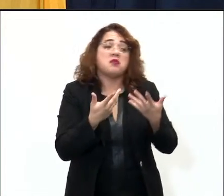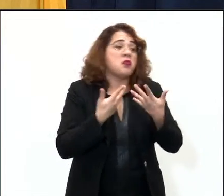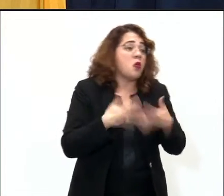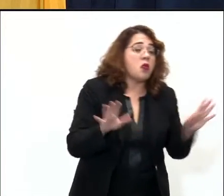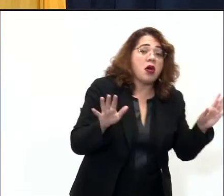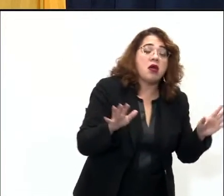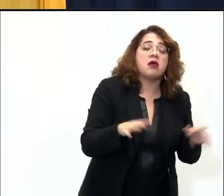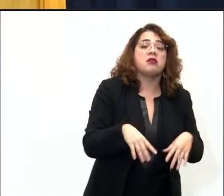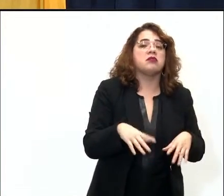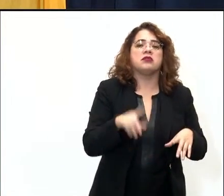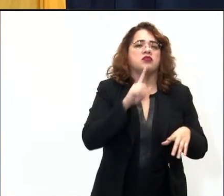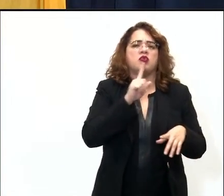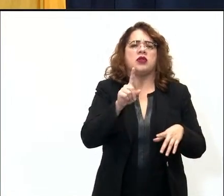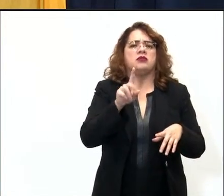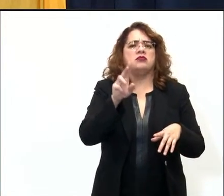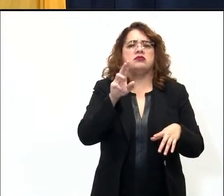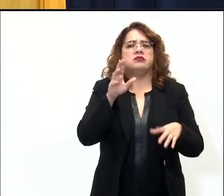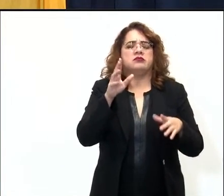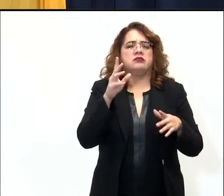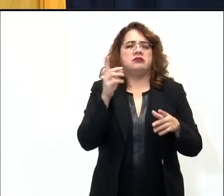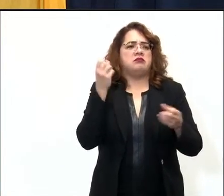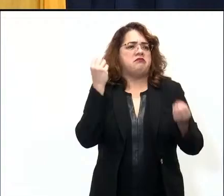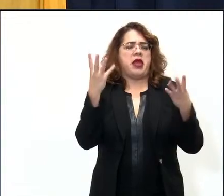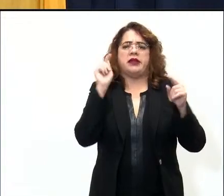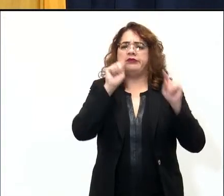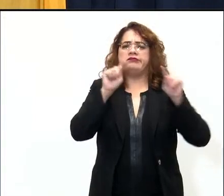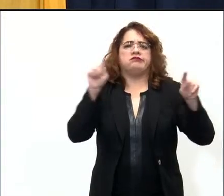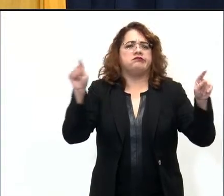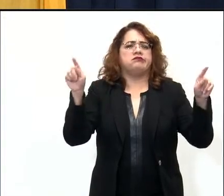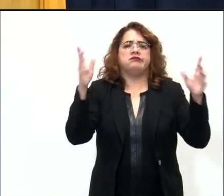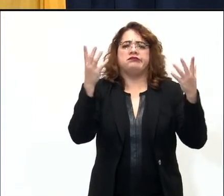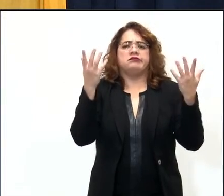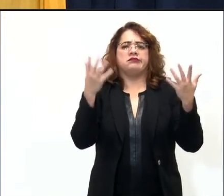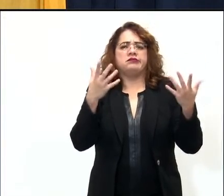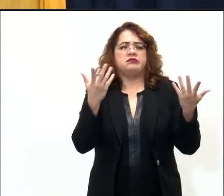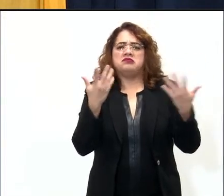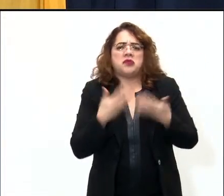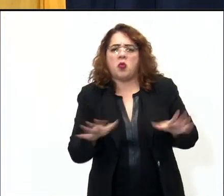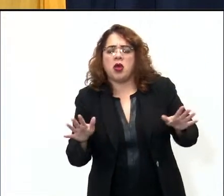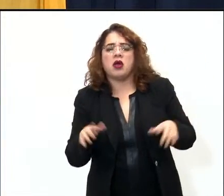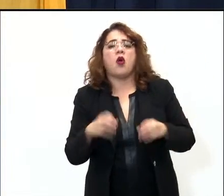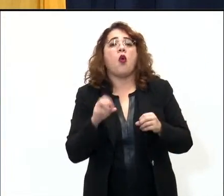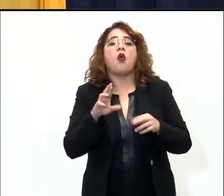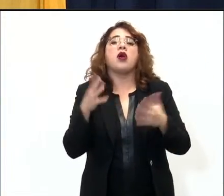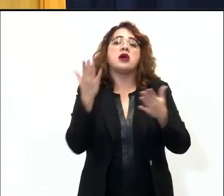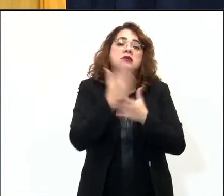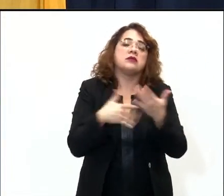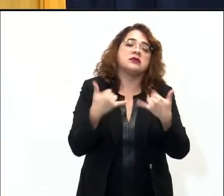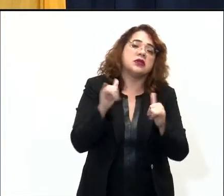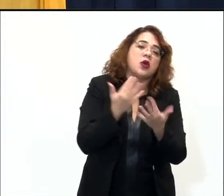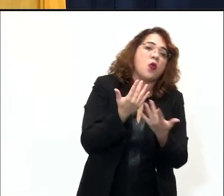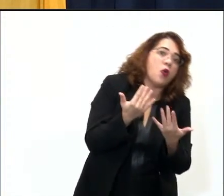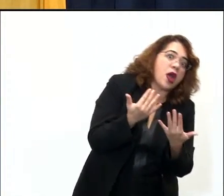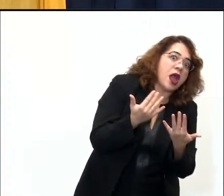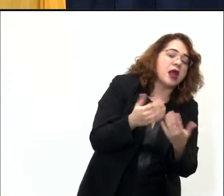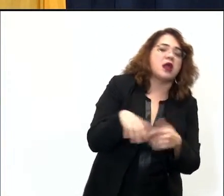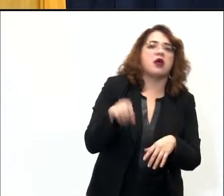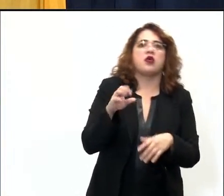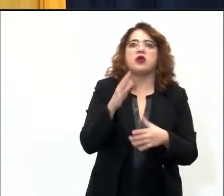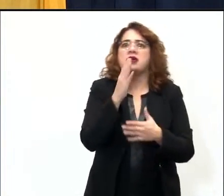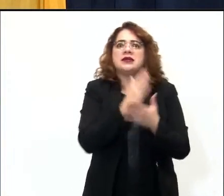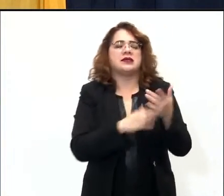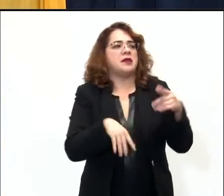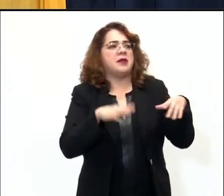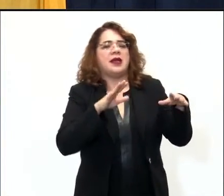it. That's the case everywhere, including here, and others that have not yet received their vaccine or have not yet been able to get their vaccine are